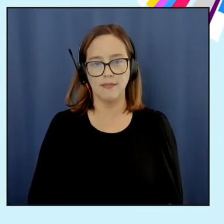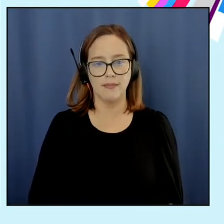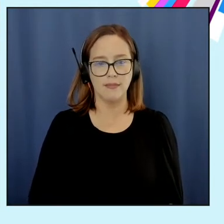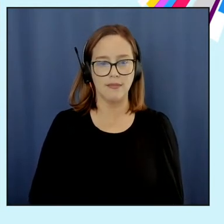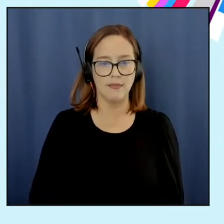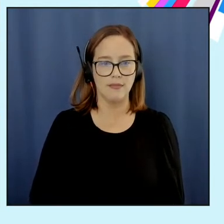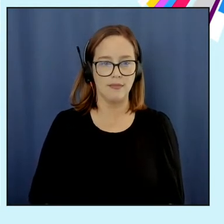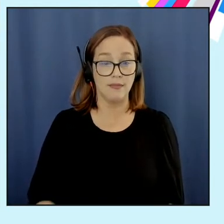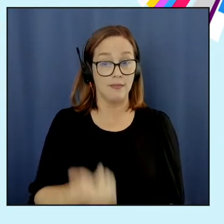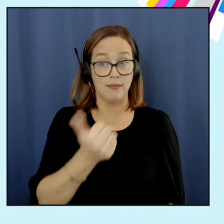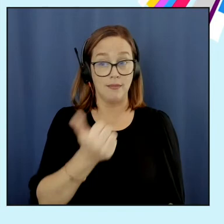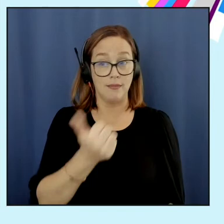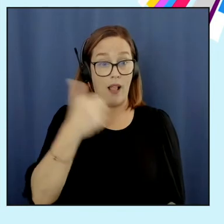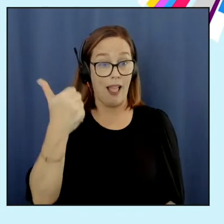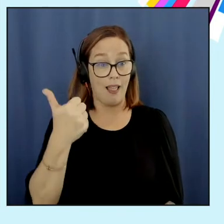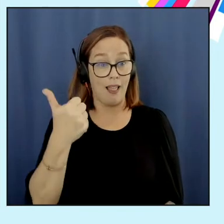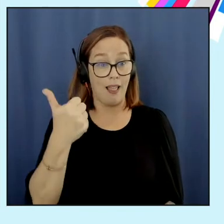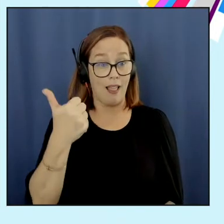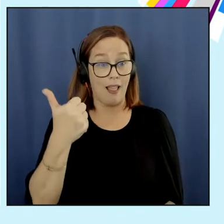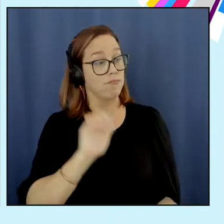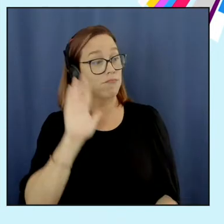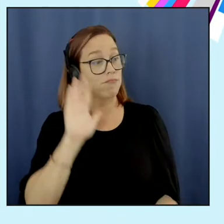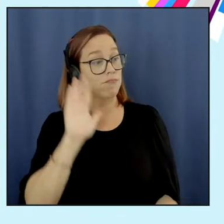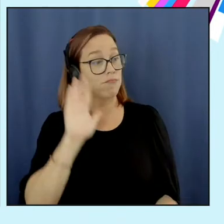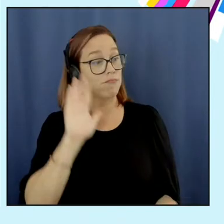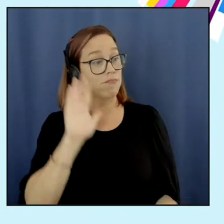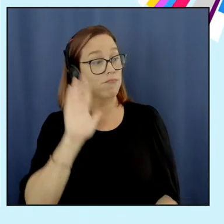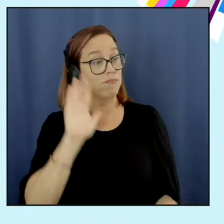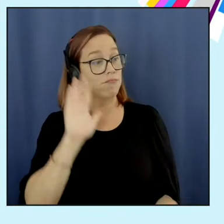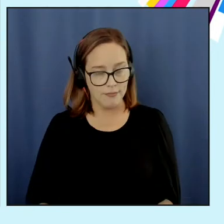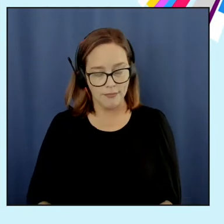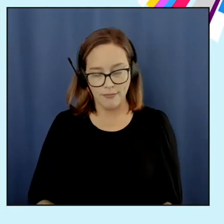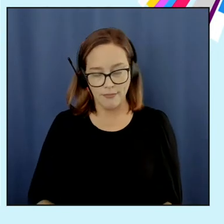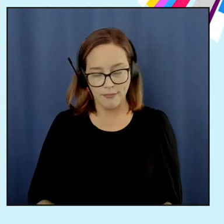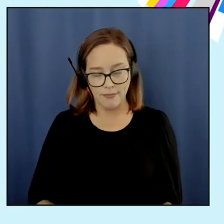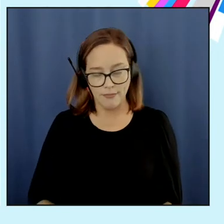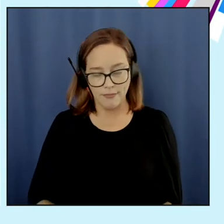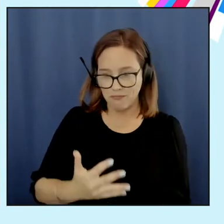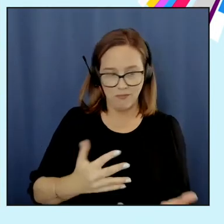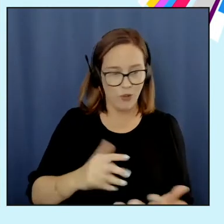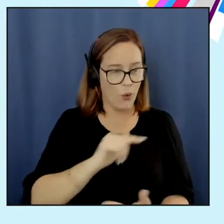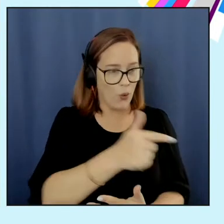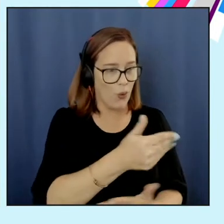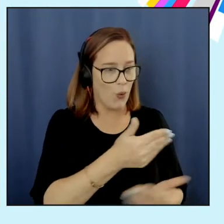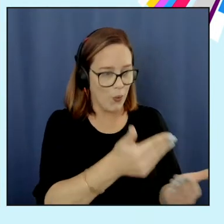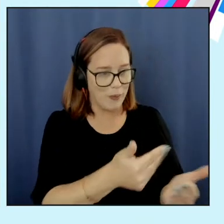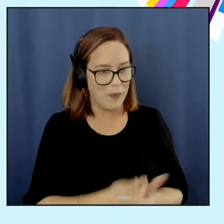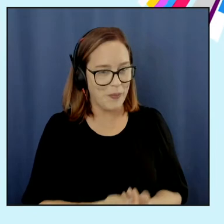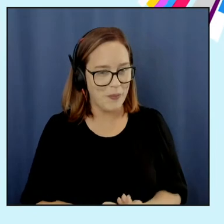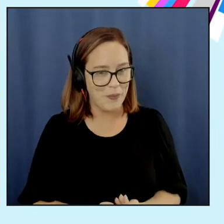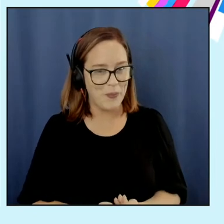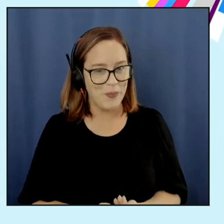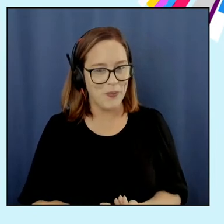Anyone else? I'll do next. Oh. Okay. So I would also go ahead. Go.